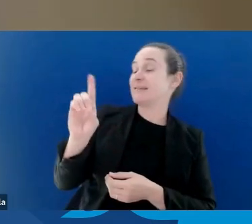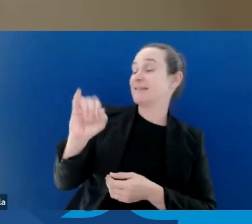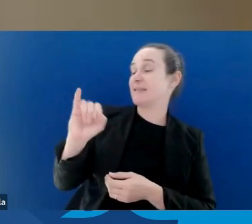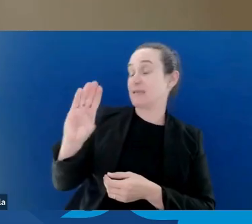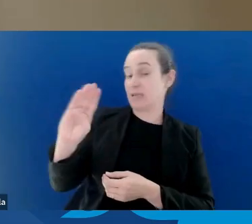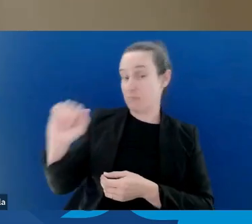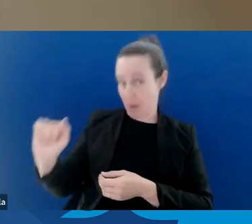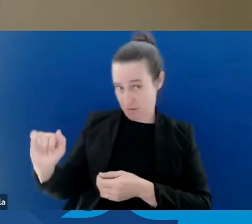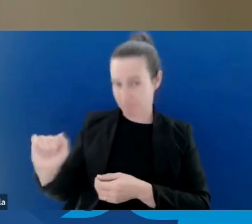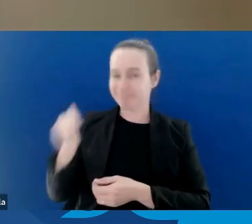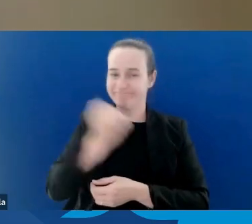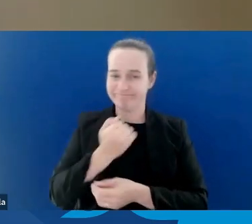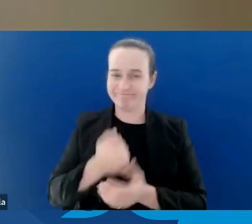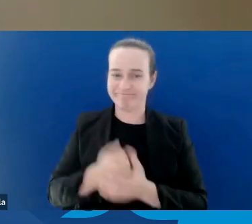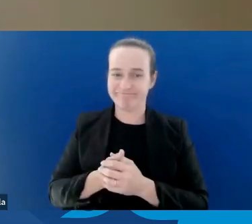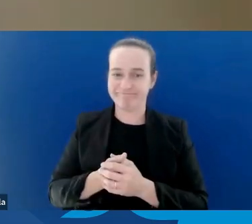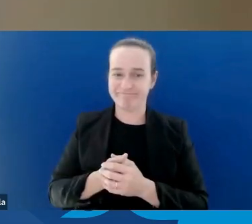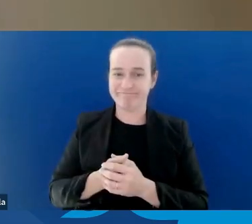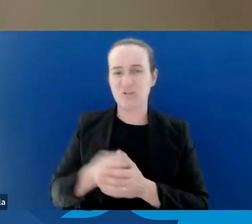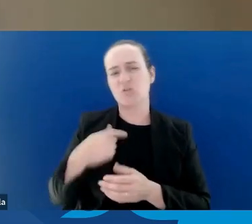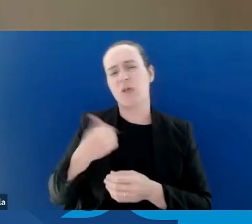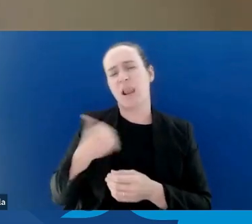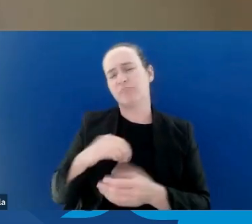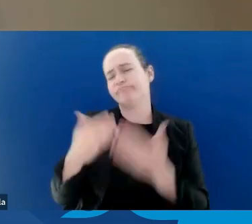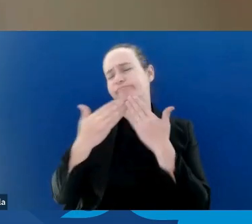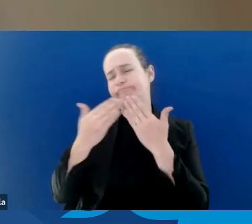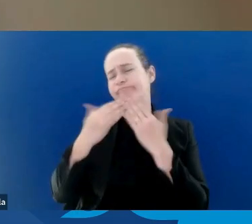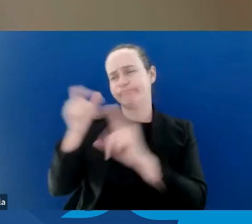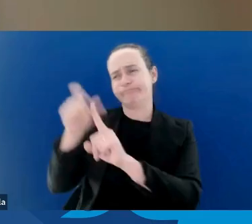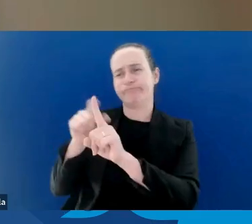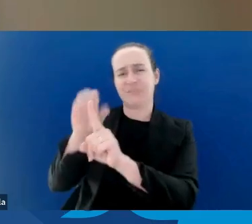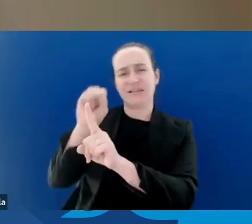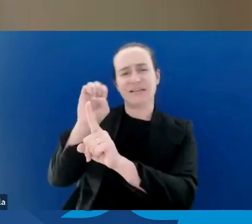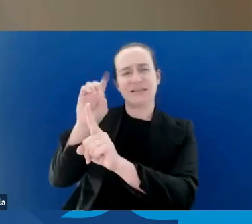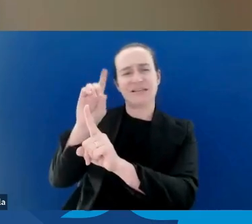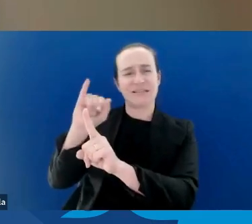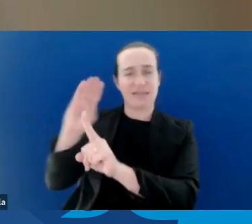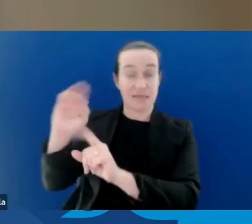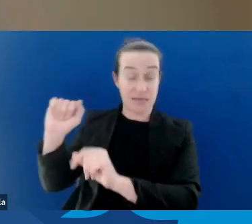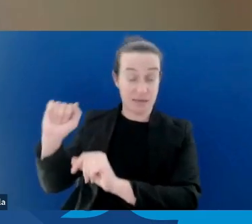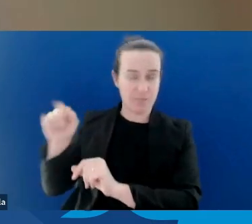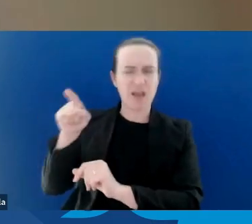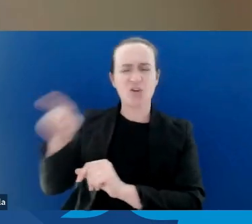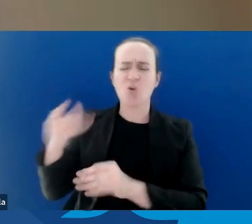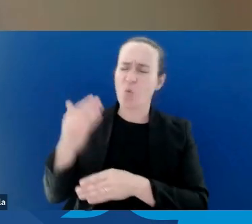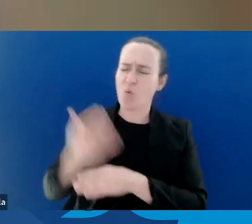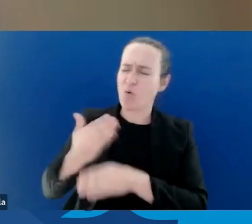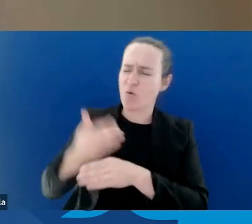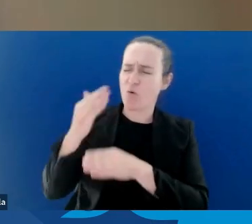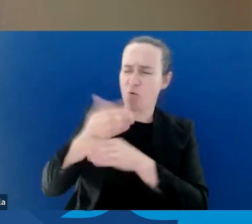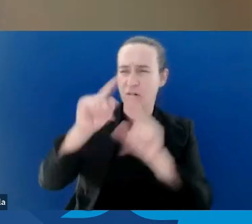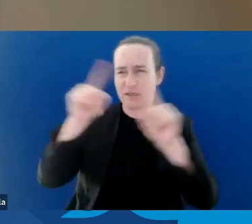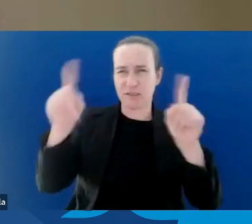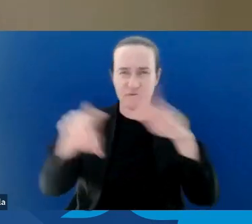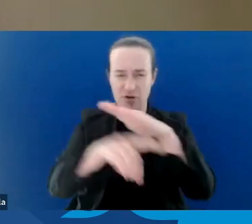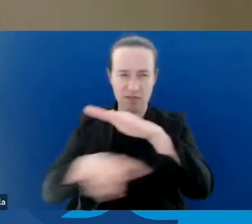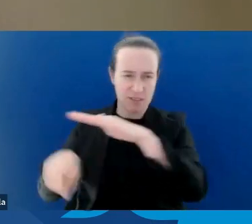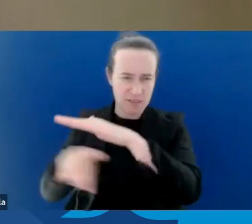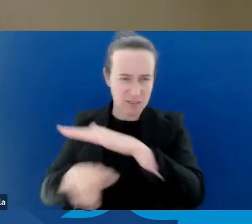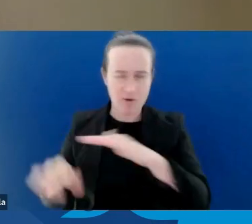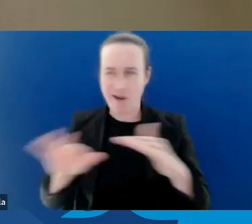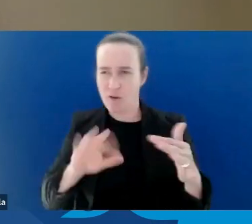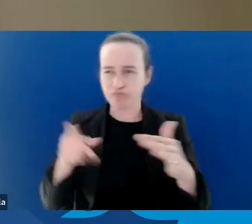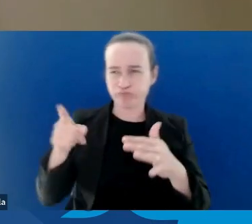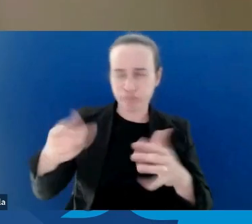Sediba. So we'd like to share our appreciation for Sediba in terms of the work that they've done across the districts in coordinating